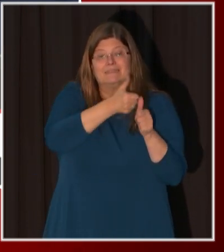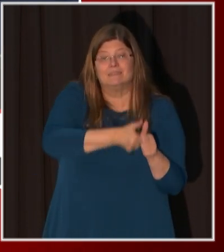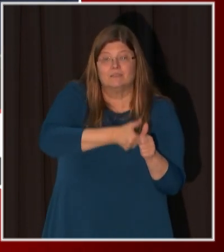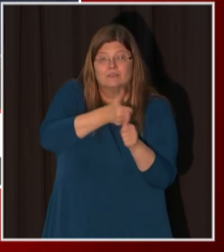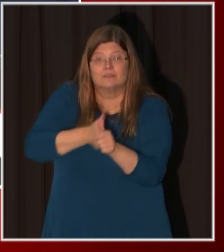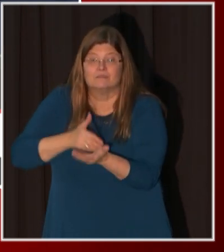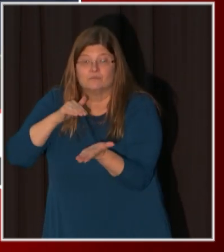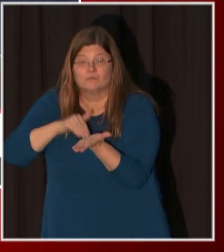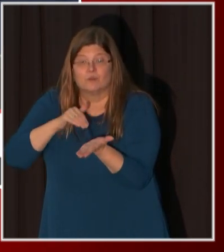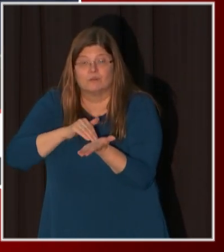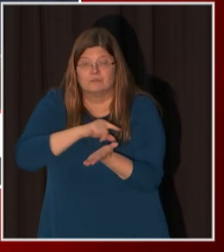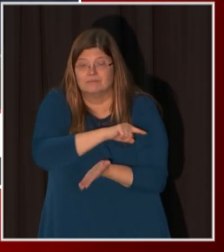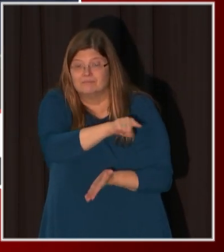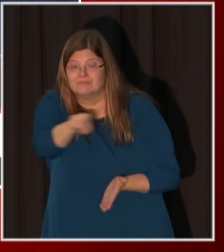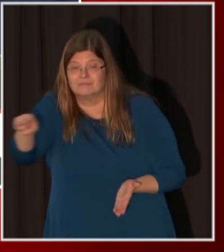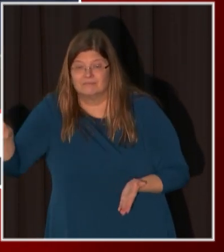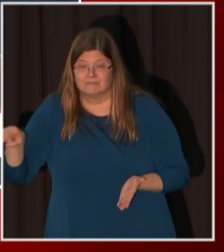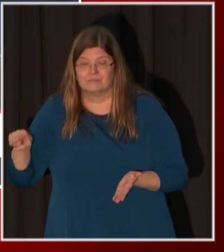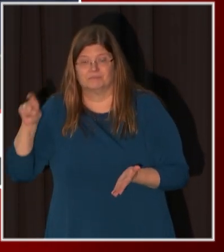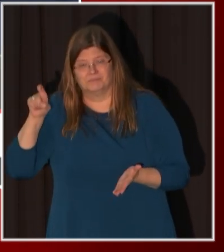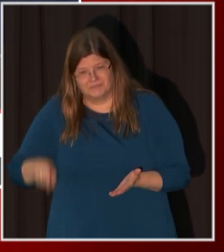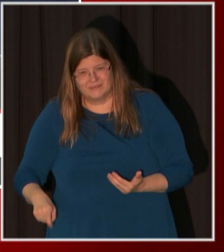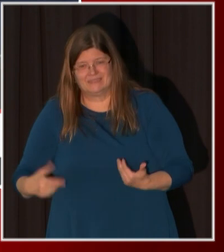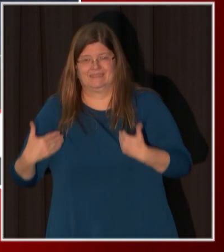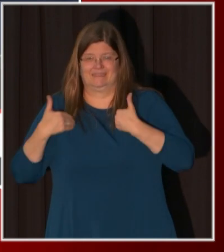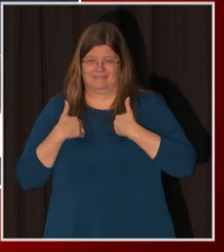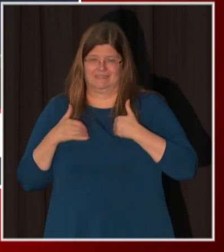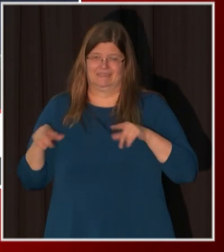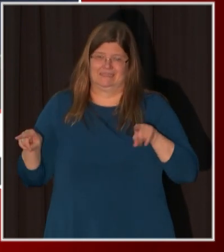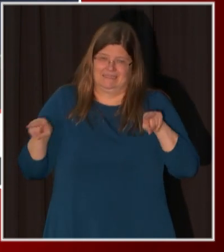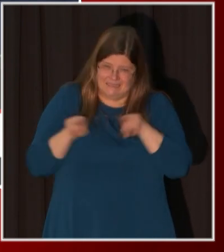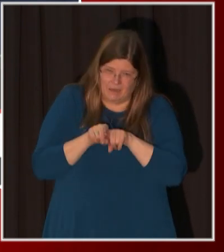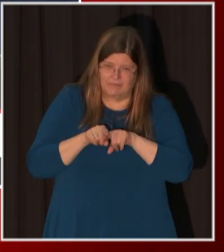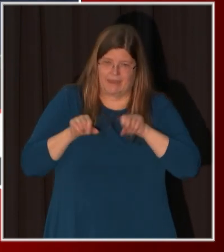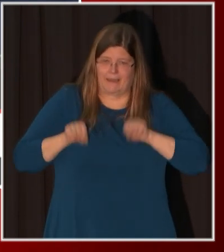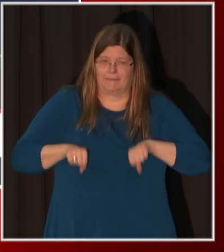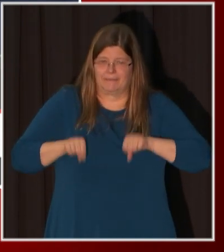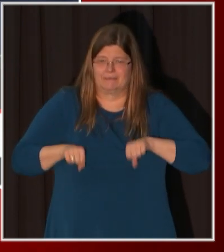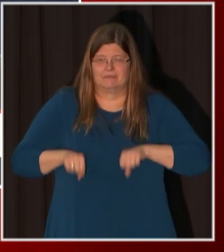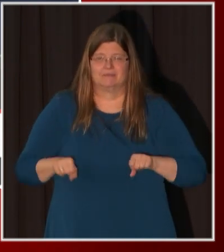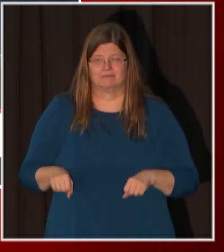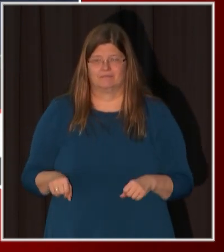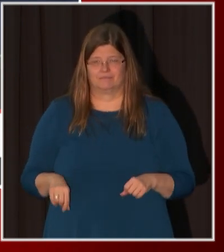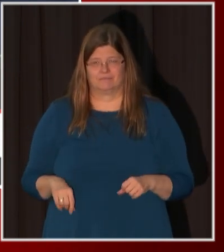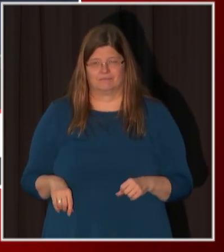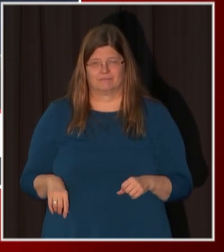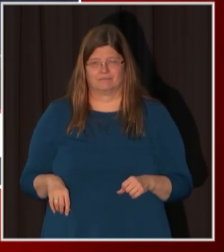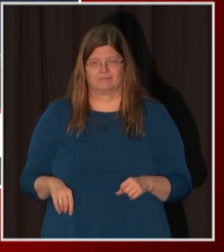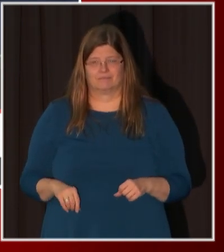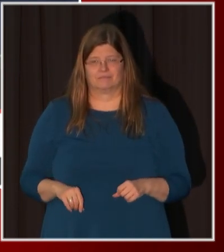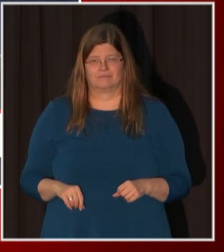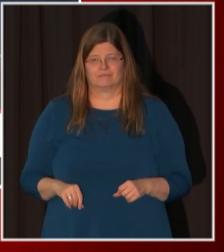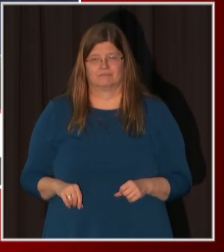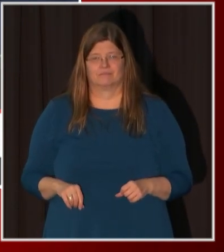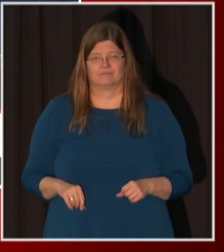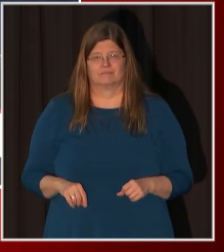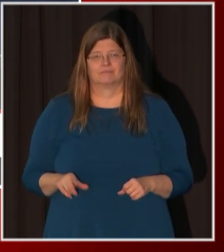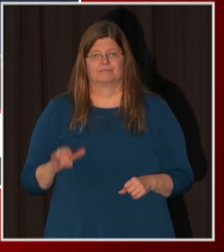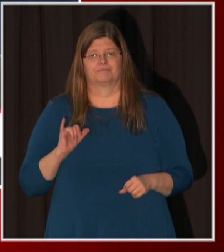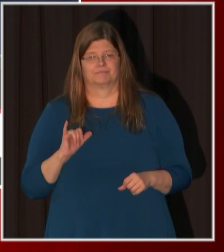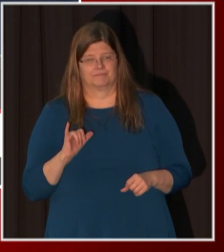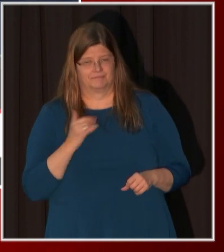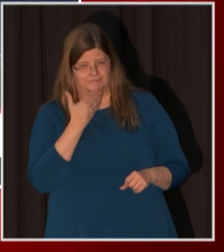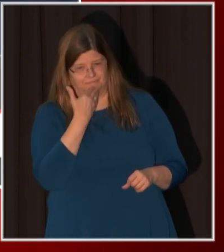and test their patient has the same capacity and ability to do so. Okay, thank you.